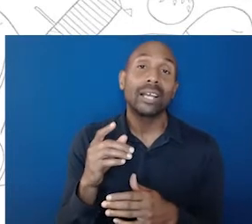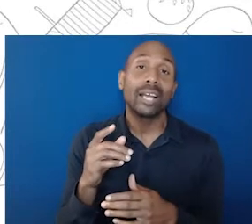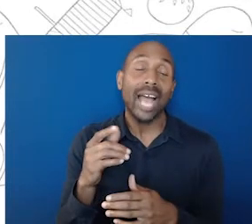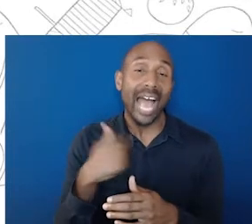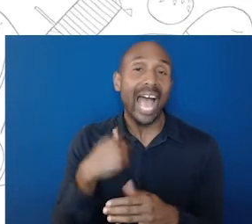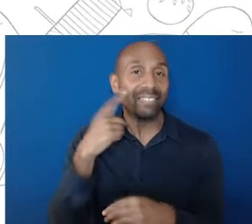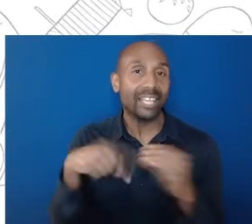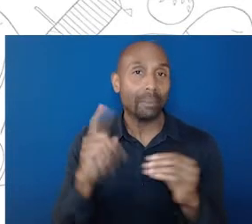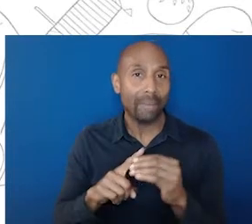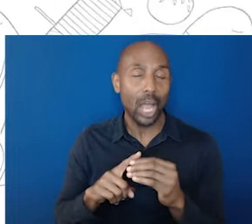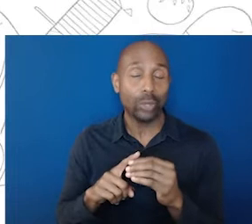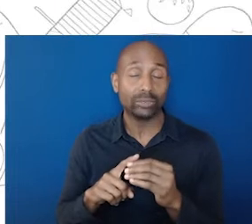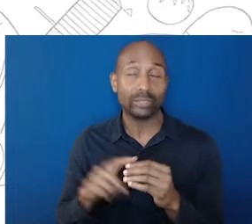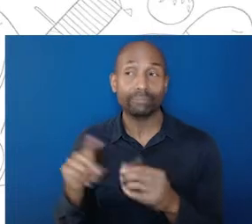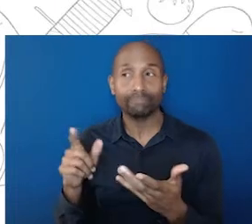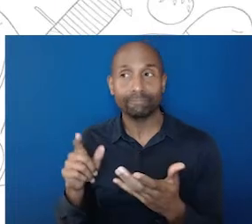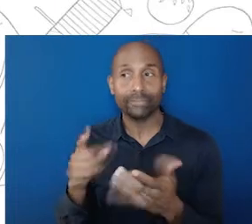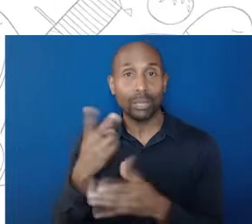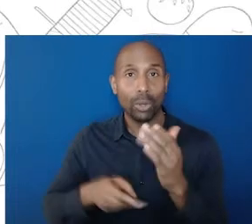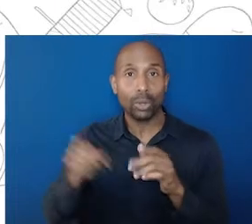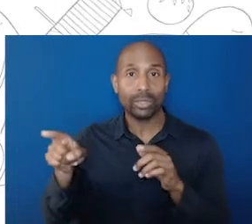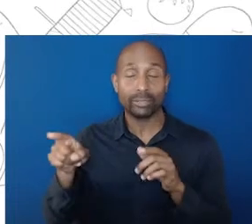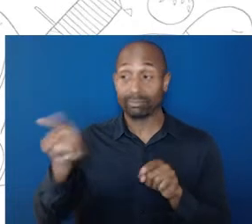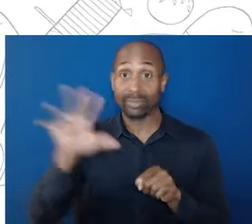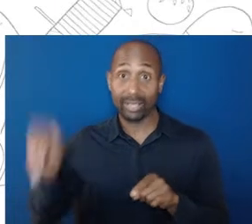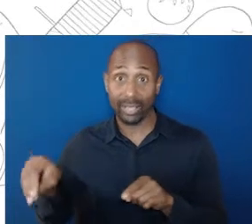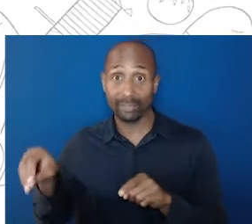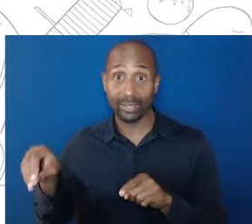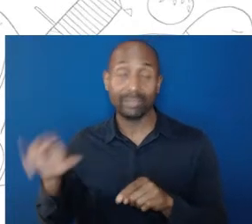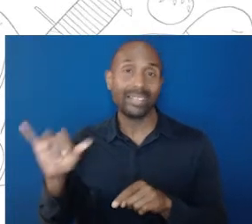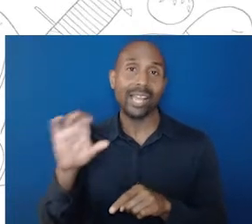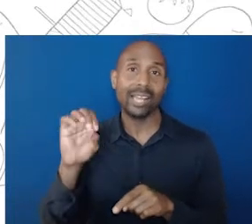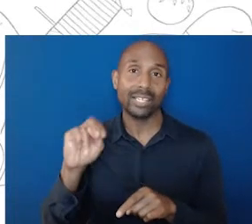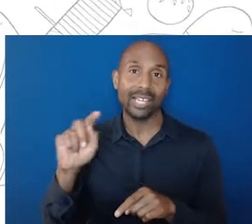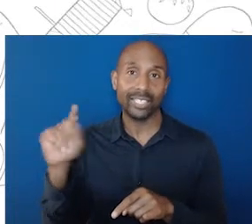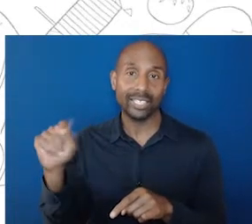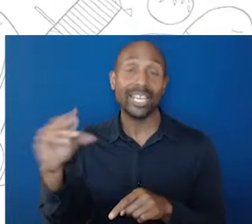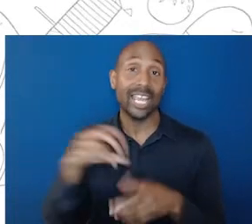the continent of Africa and in the United States, you know, there are so many